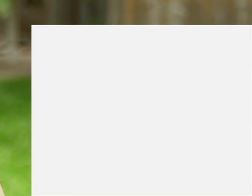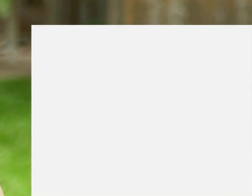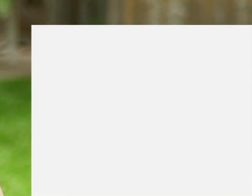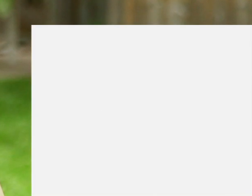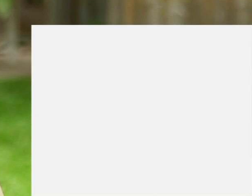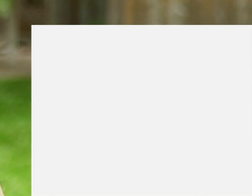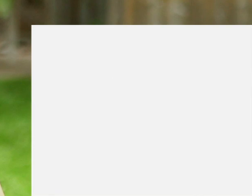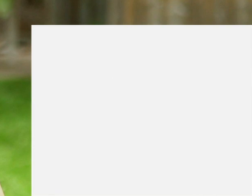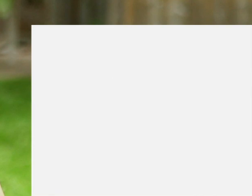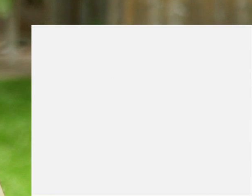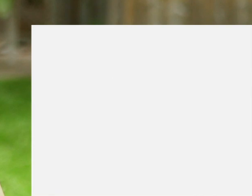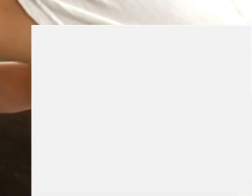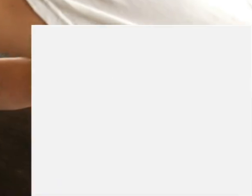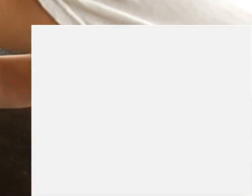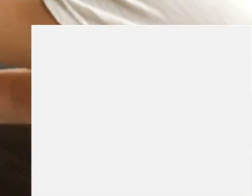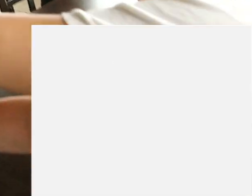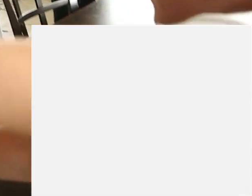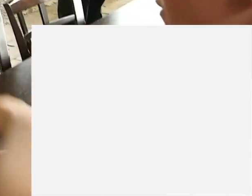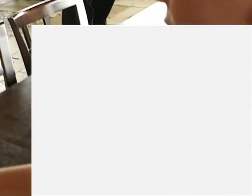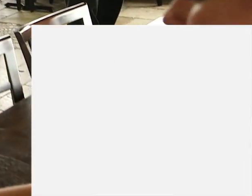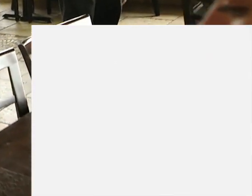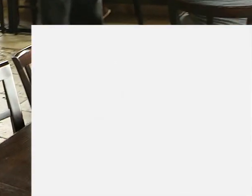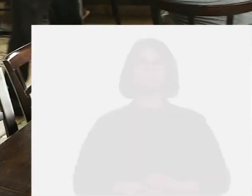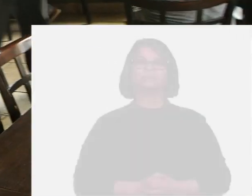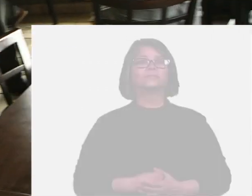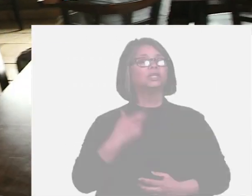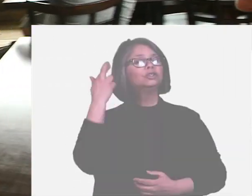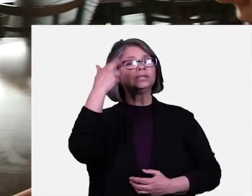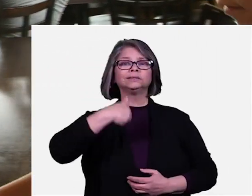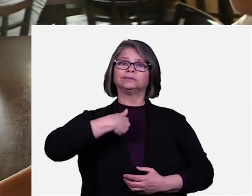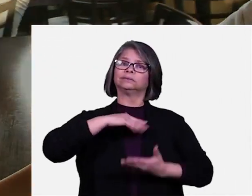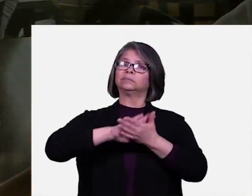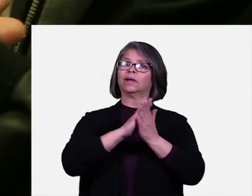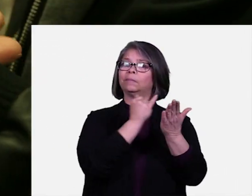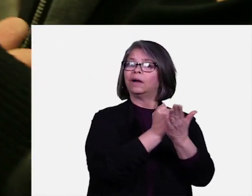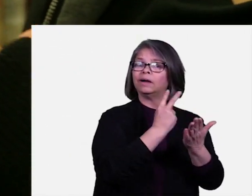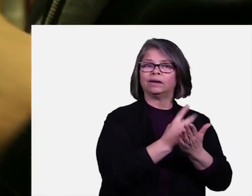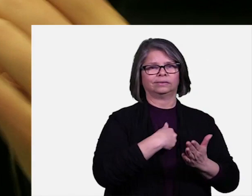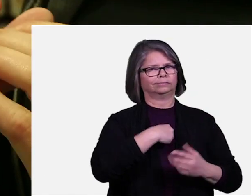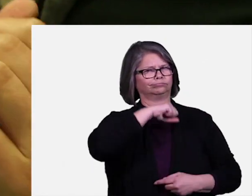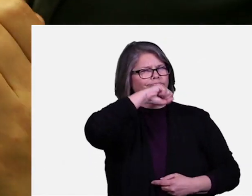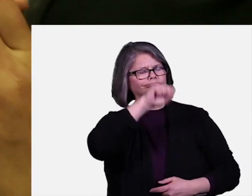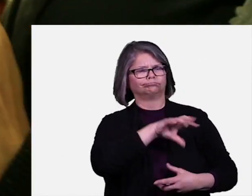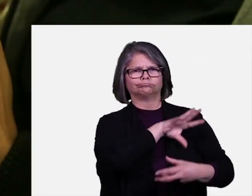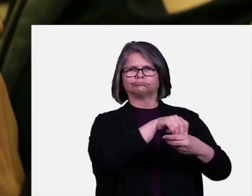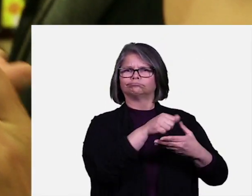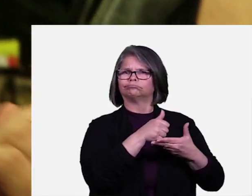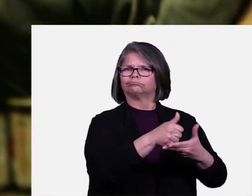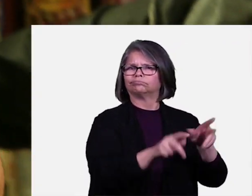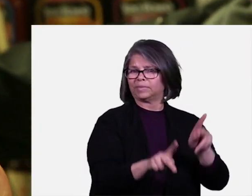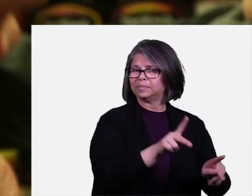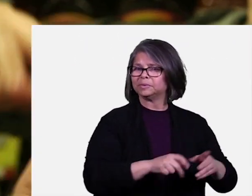just have a quality of life that they truly deserve. What brought me towards being an intervener came from